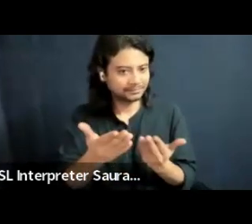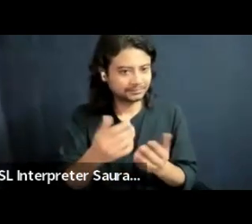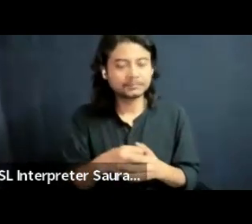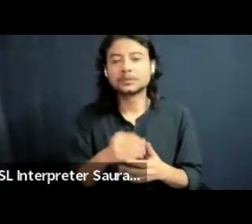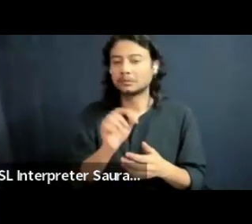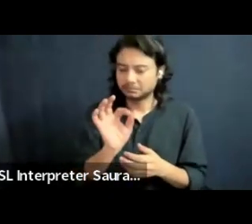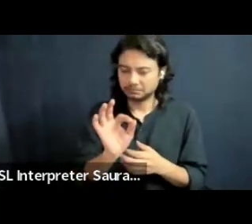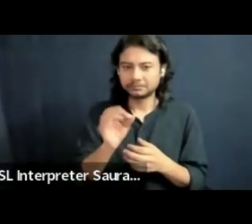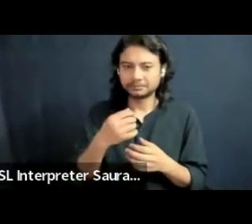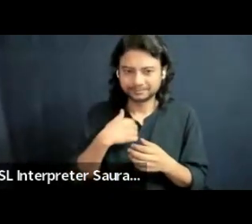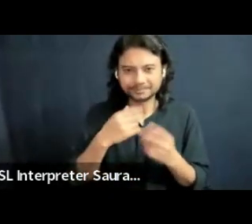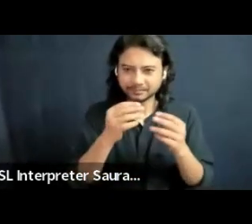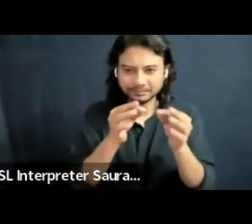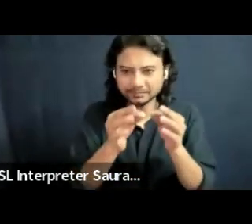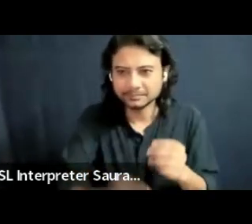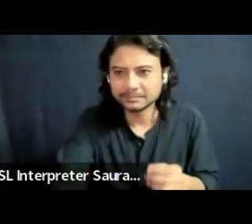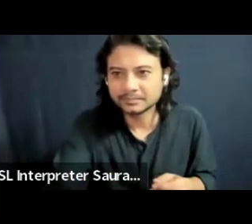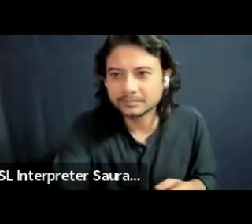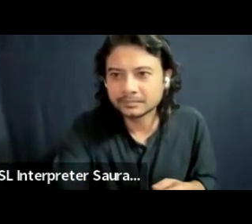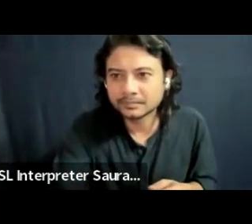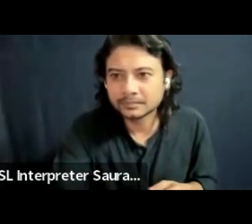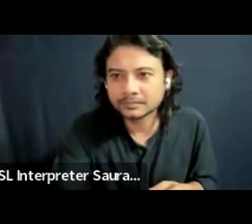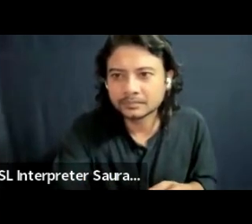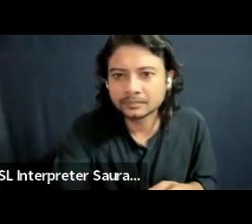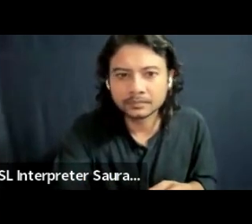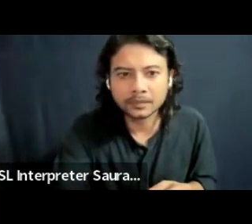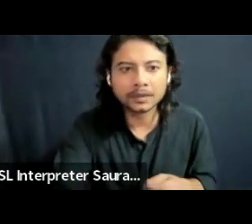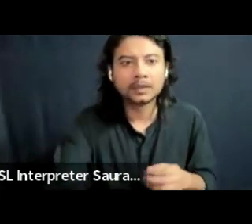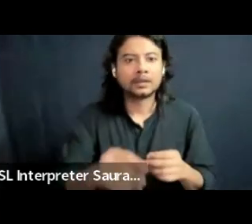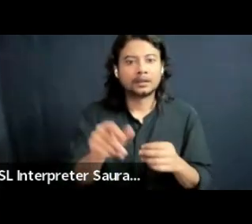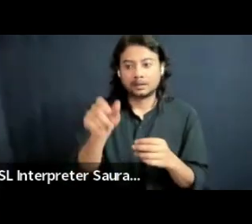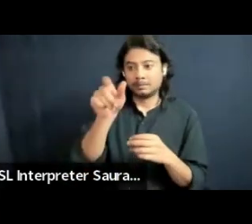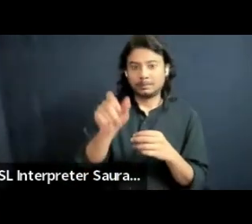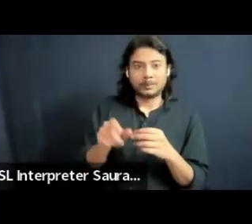Acknowledgement and respect of diversity. So diversity